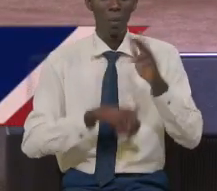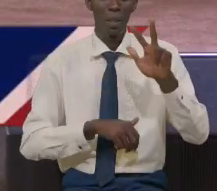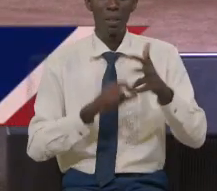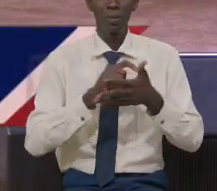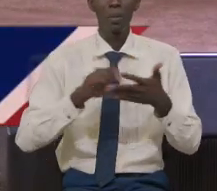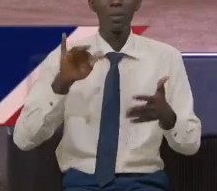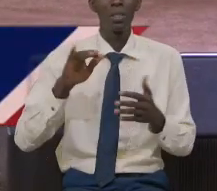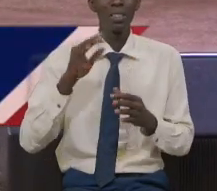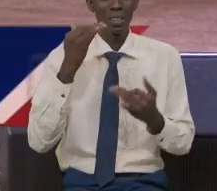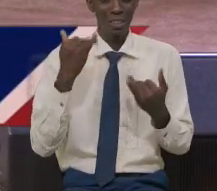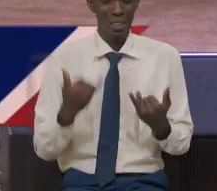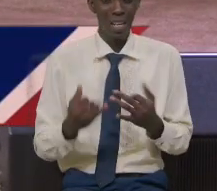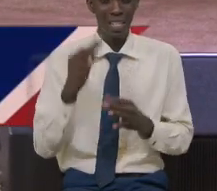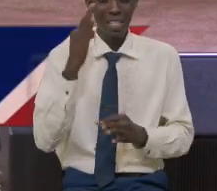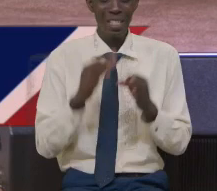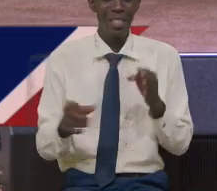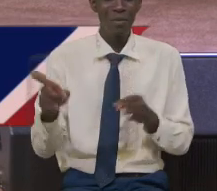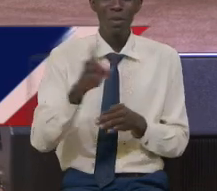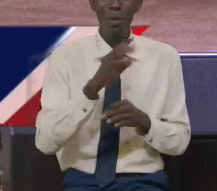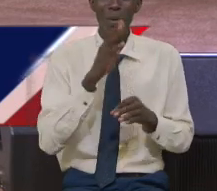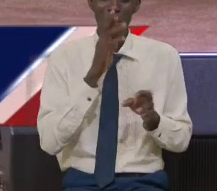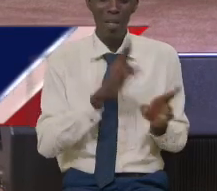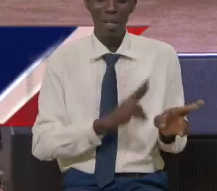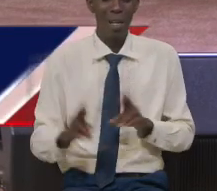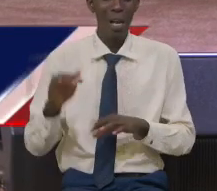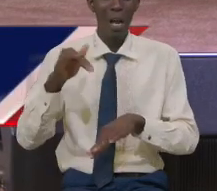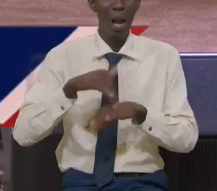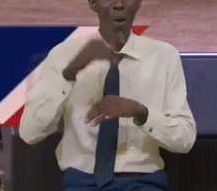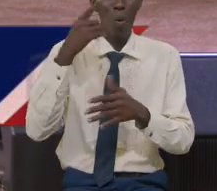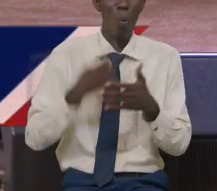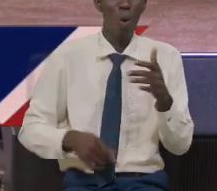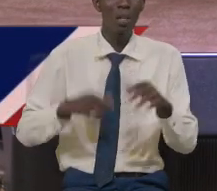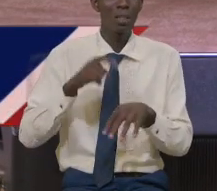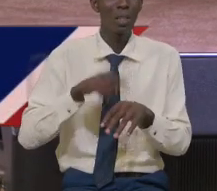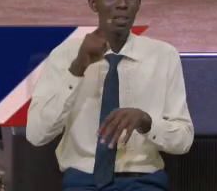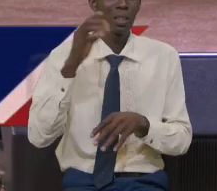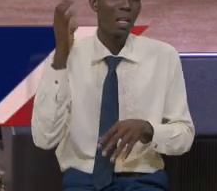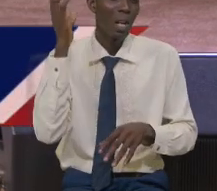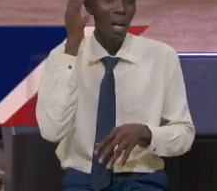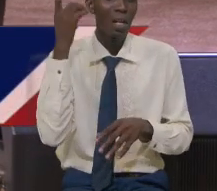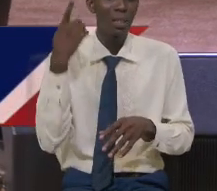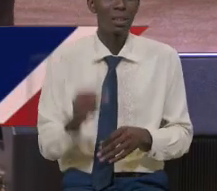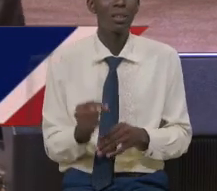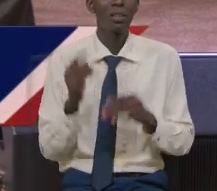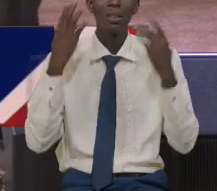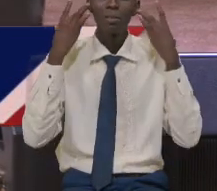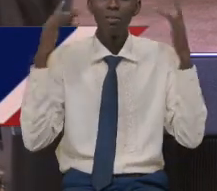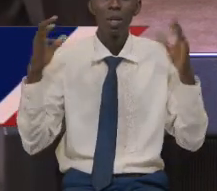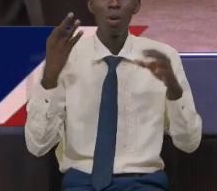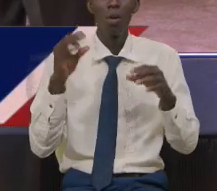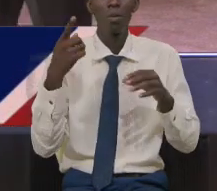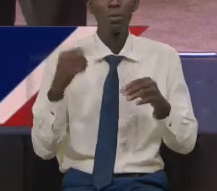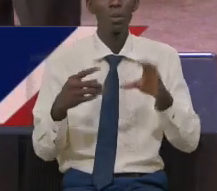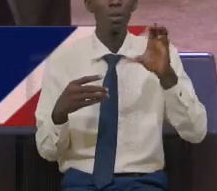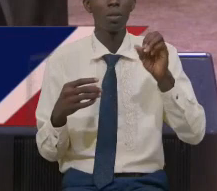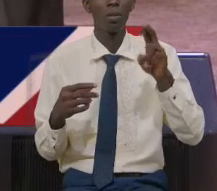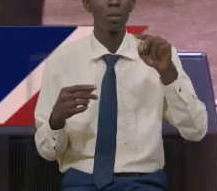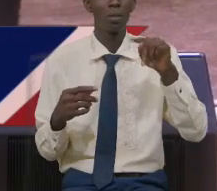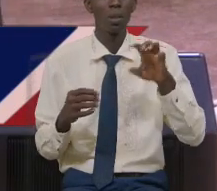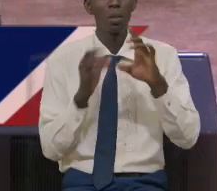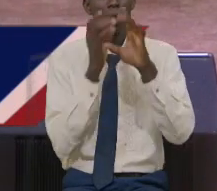ready, at what time ye hear the sound of the cornet and the flute,